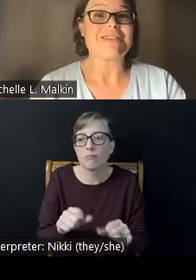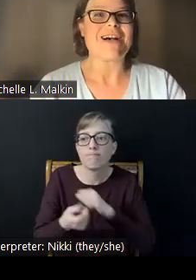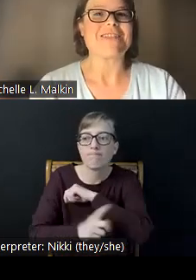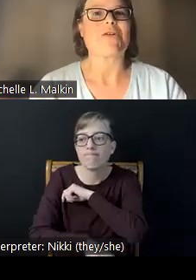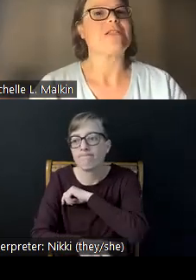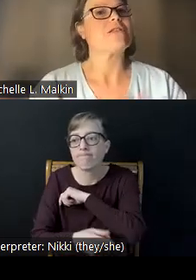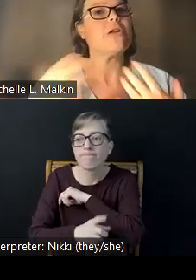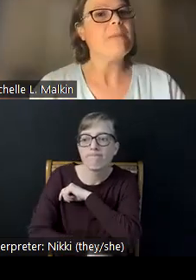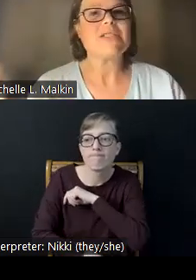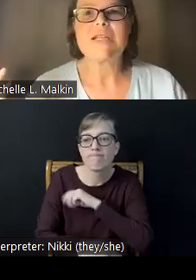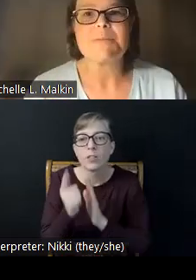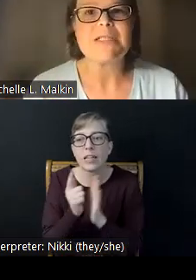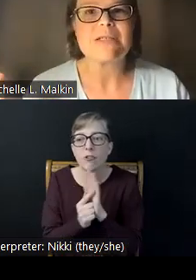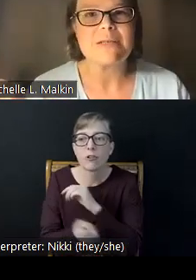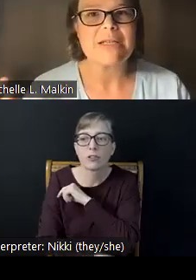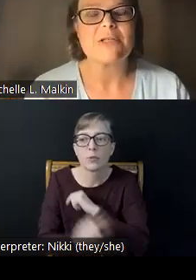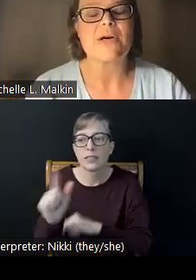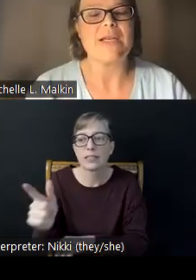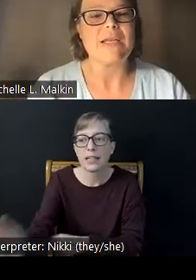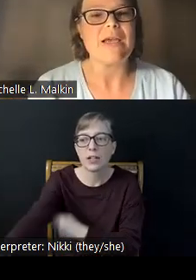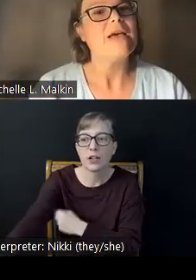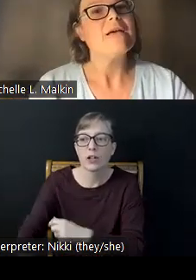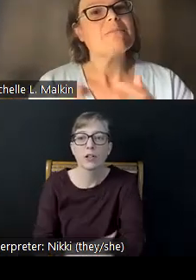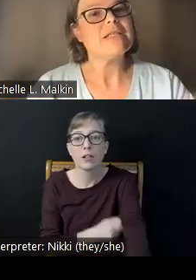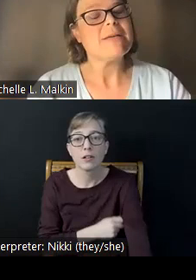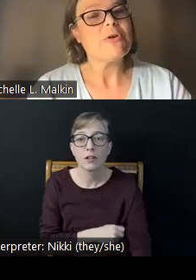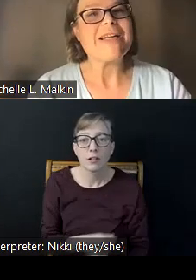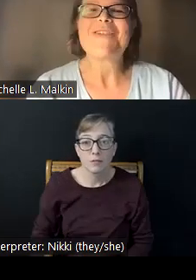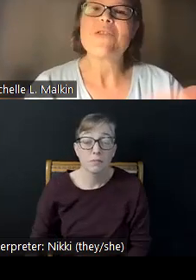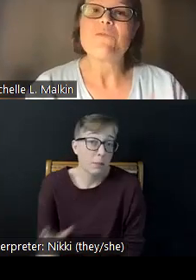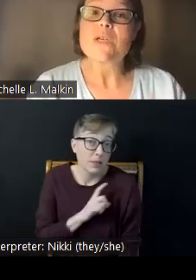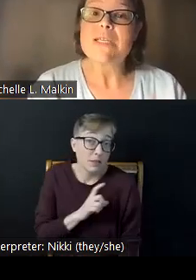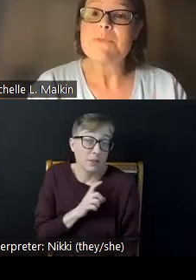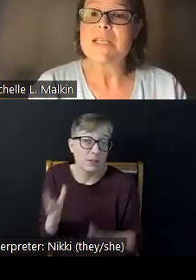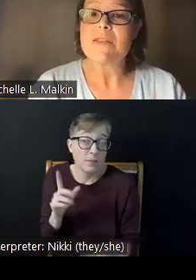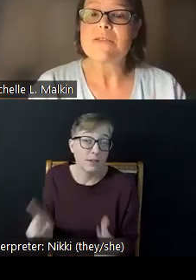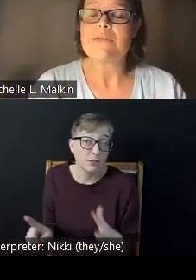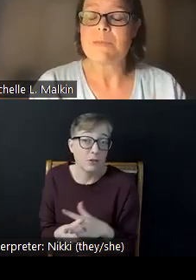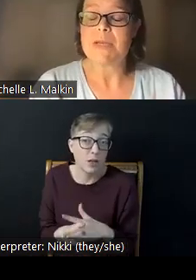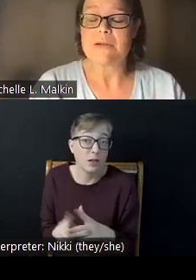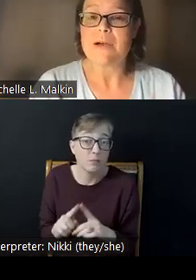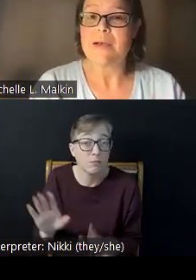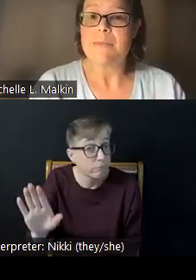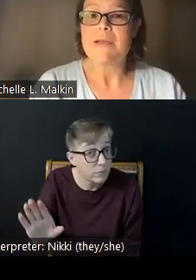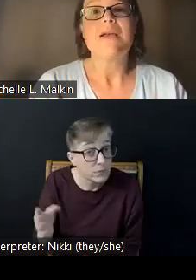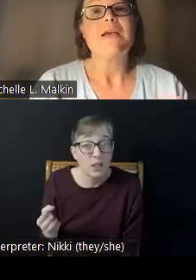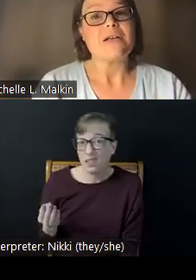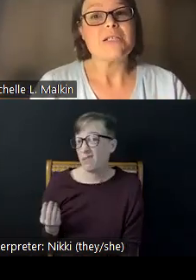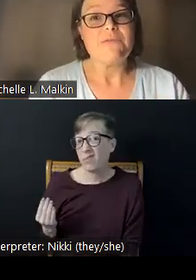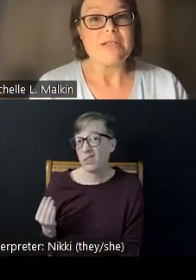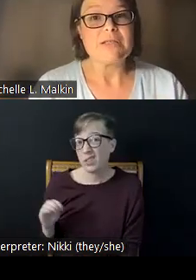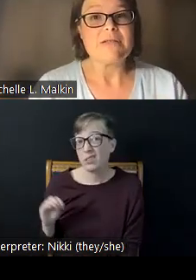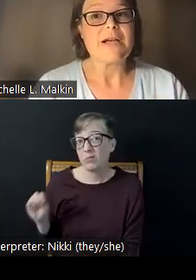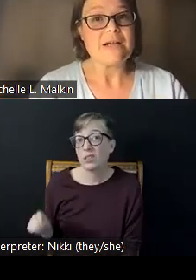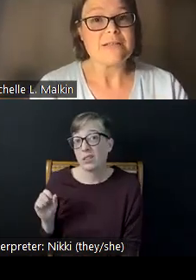face legal consequences. They'll imagine that the police are going to be at the door any day. But as I pointed out, only 14% of those who have committed a crime